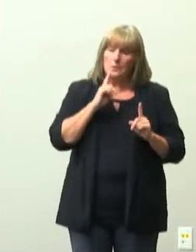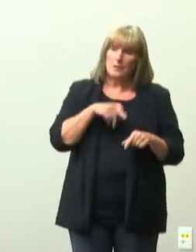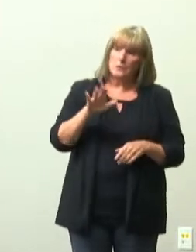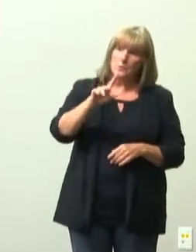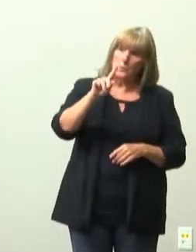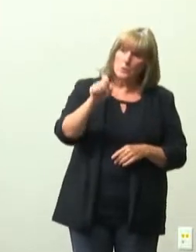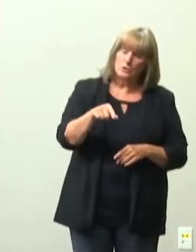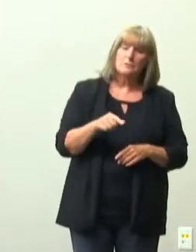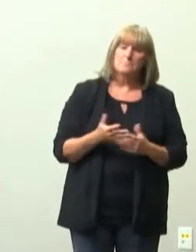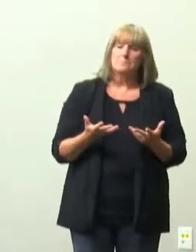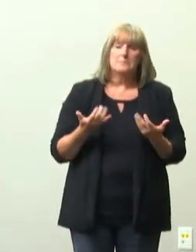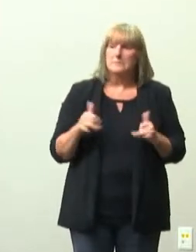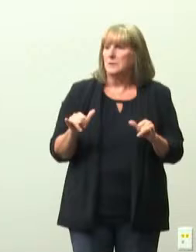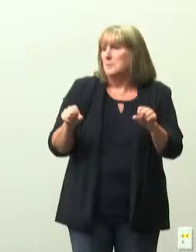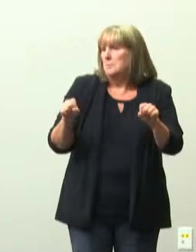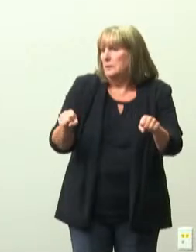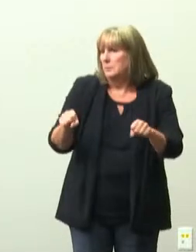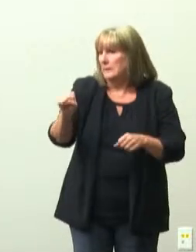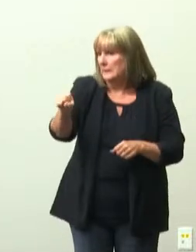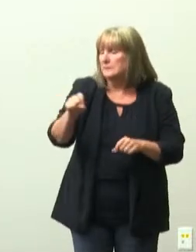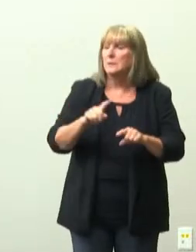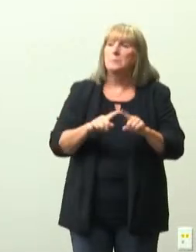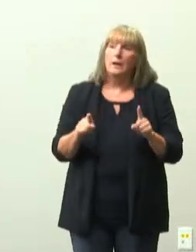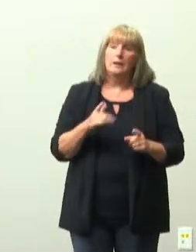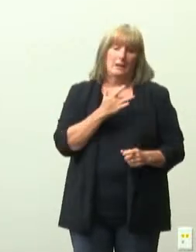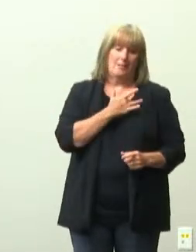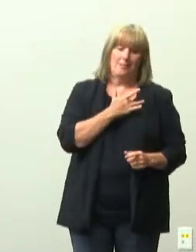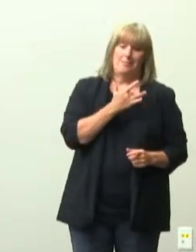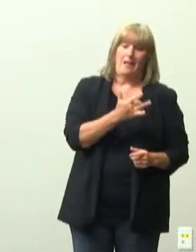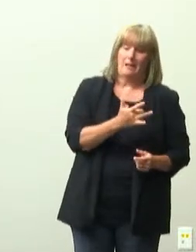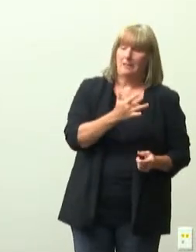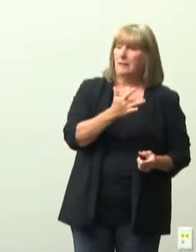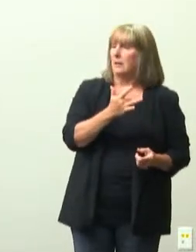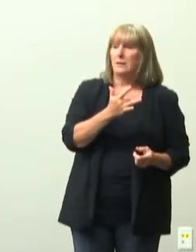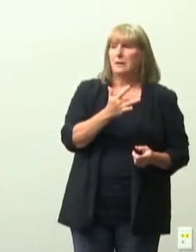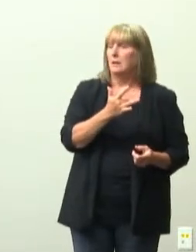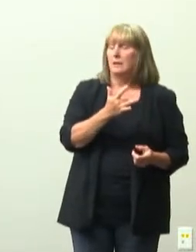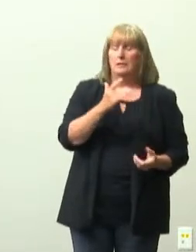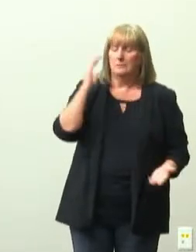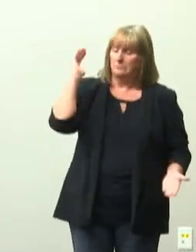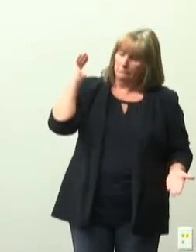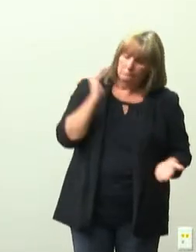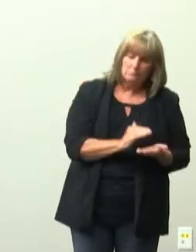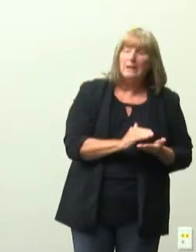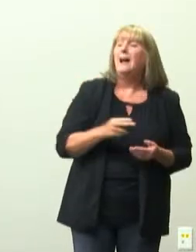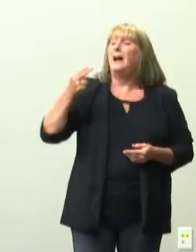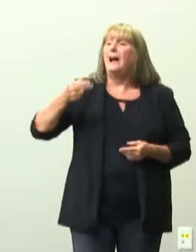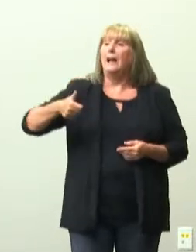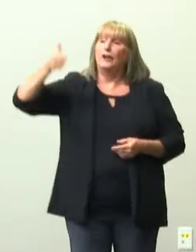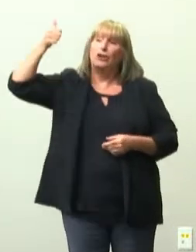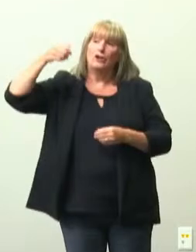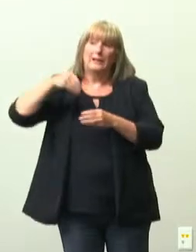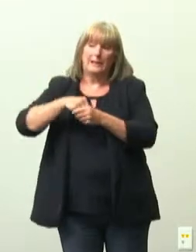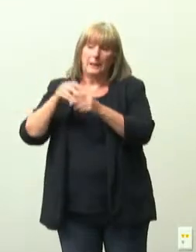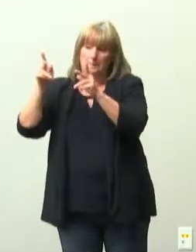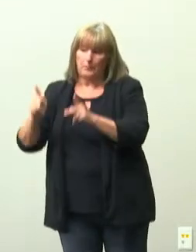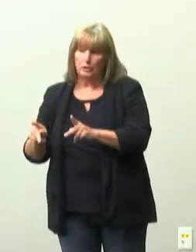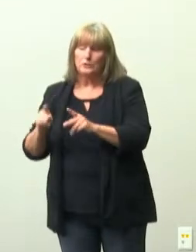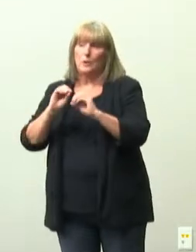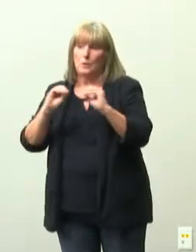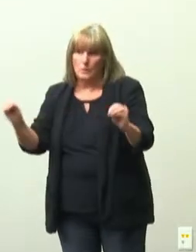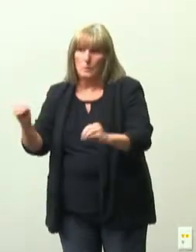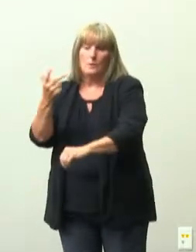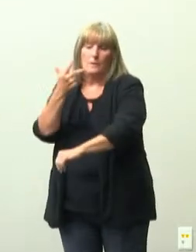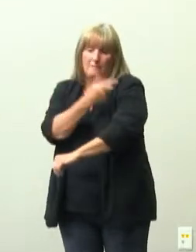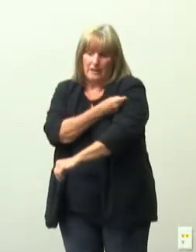your question, yeah, it's still possible, but the likelihood goes down. It's much higher in an unvaccinated person where you have higher